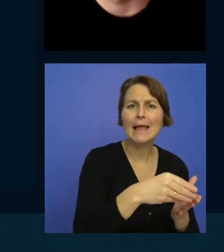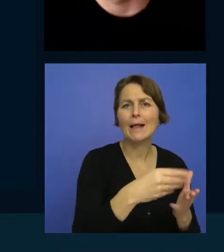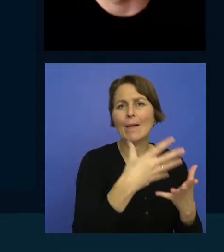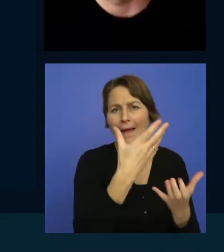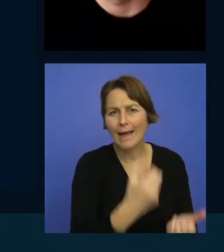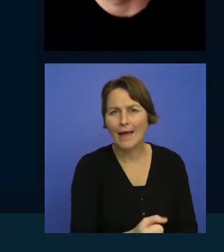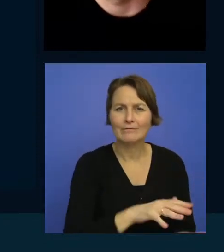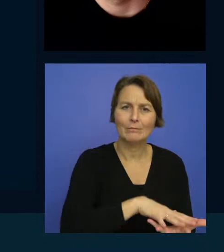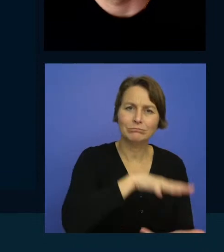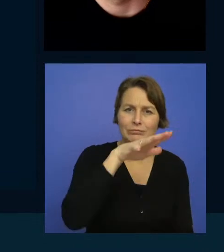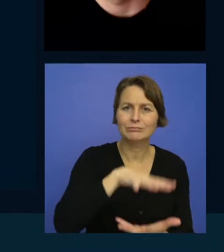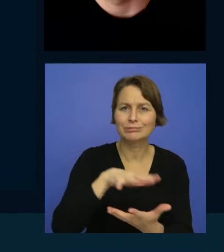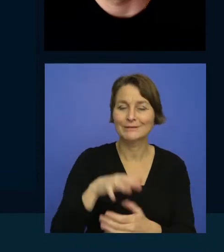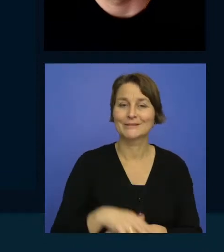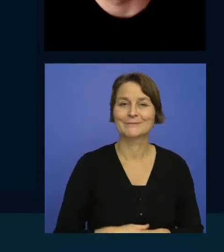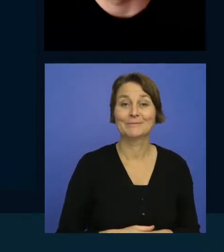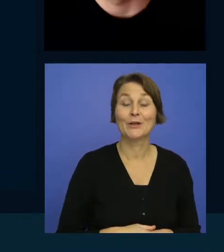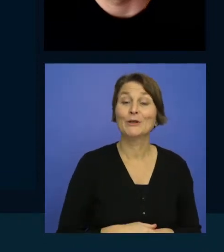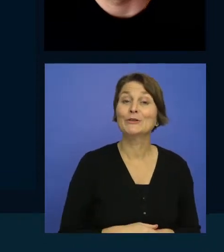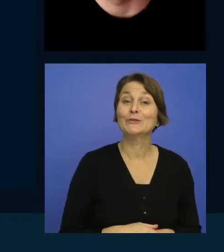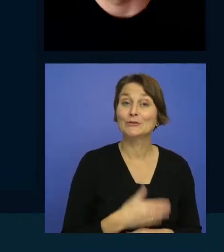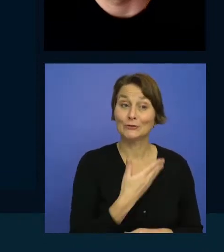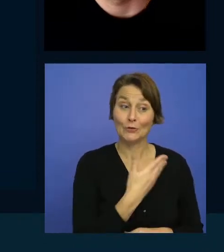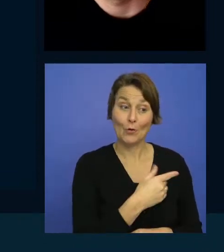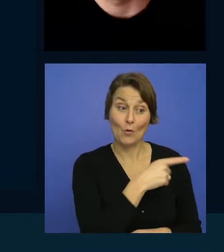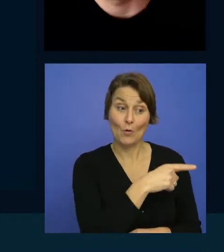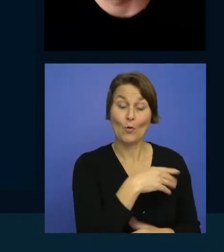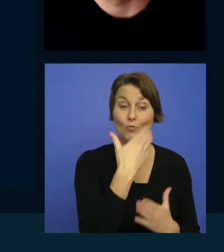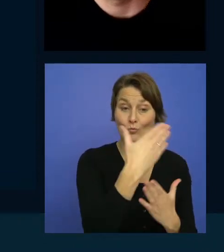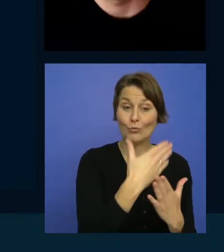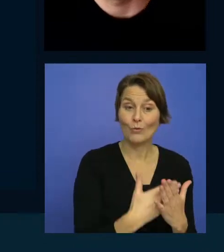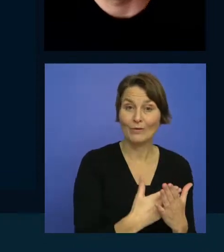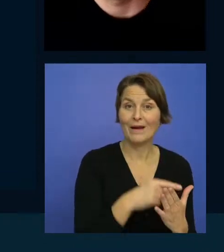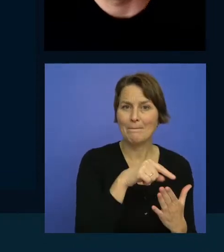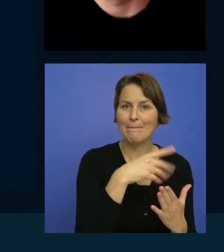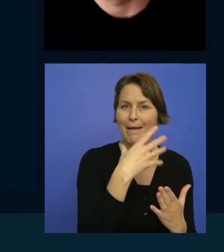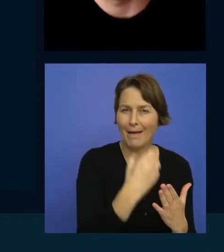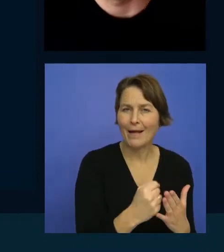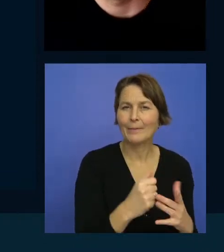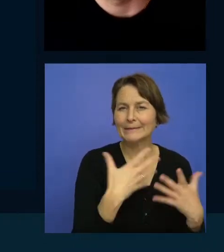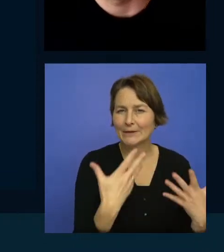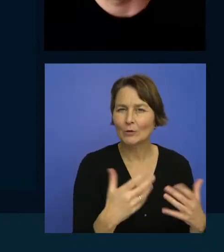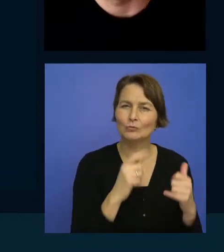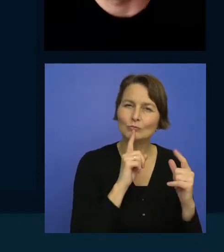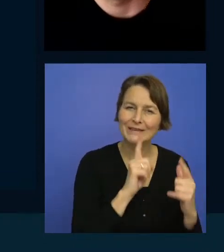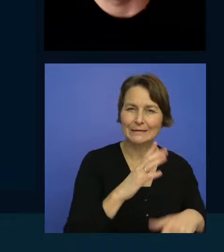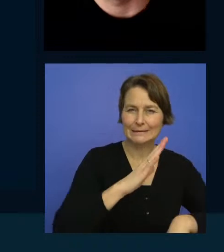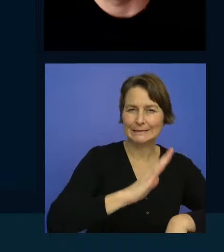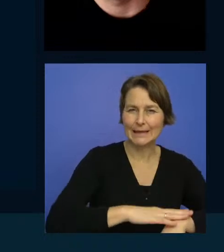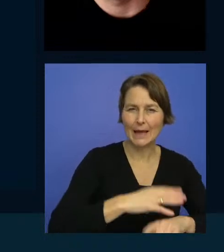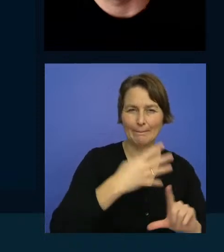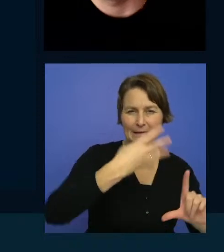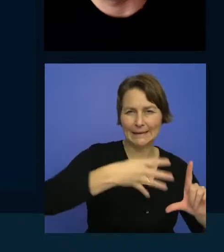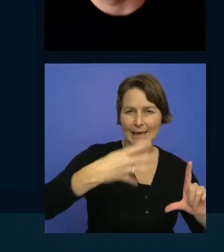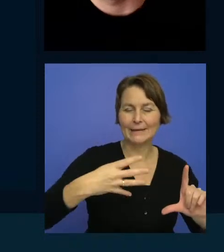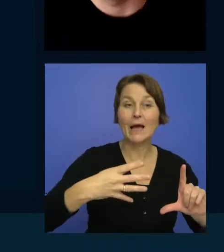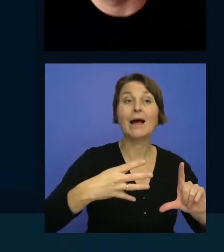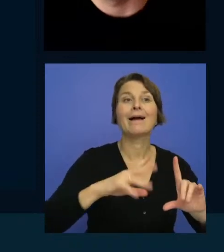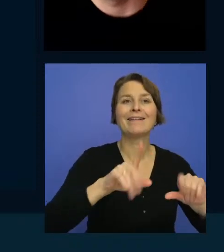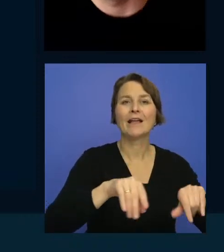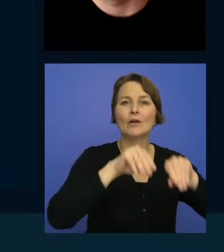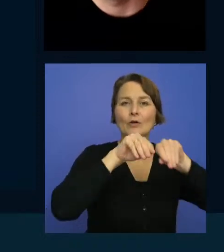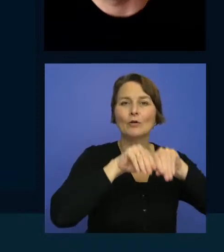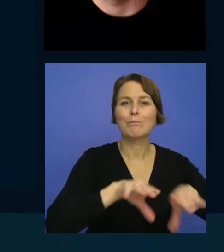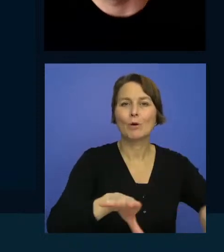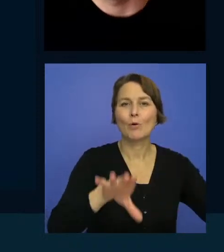quickly deploy an improved inventory forecast solution using real-time data. The SQL interface